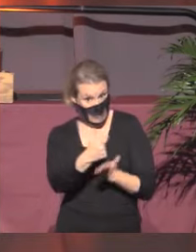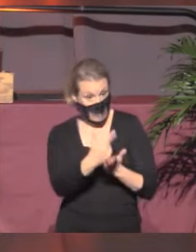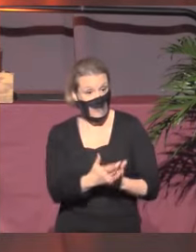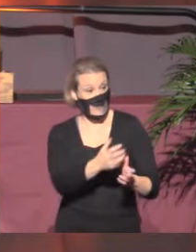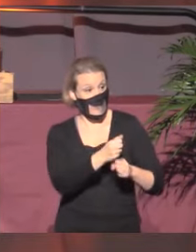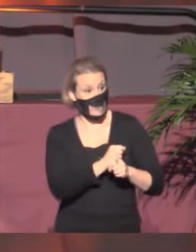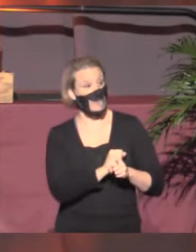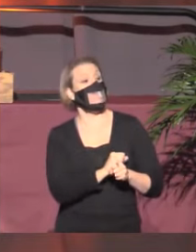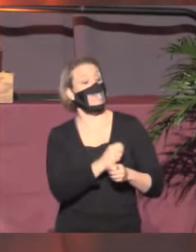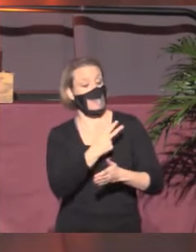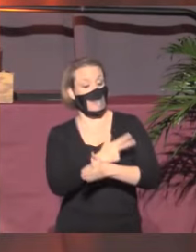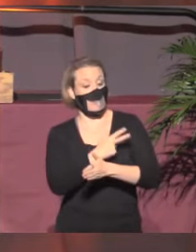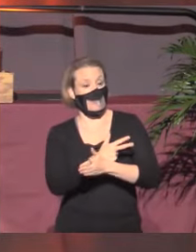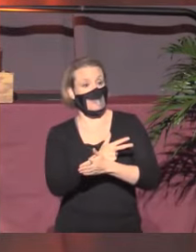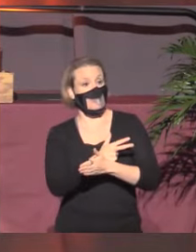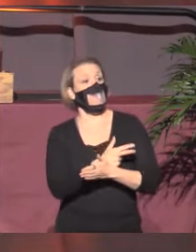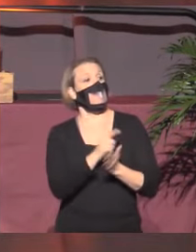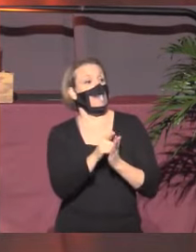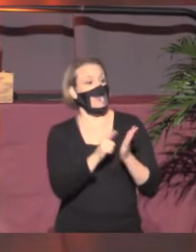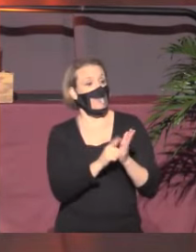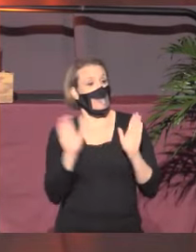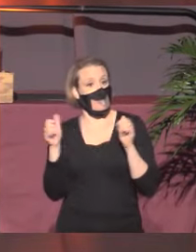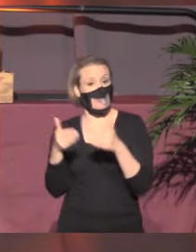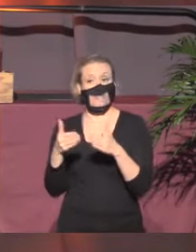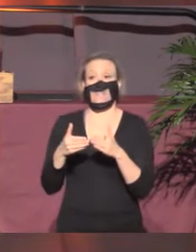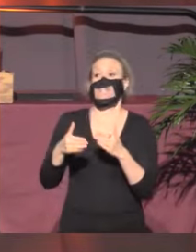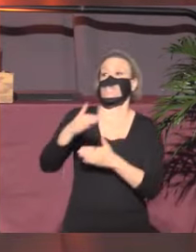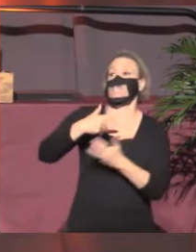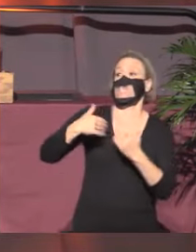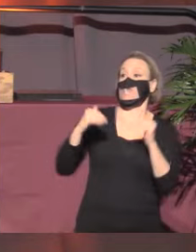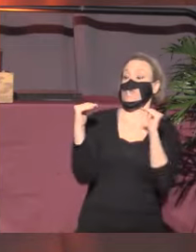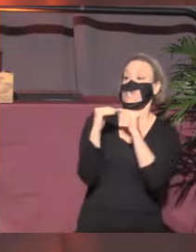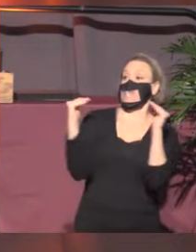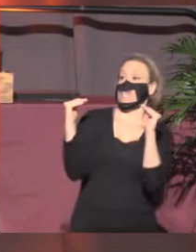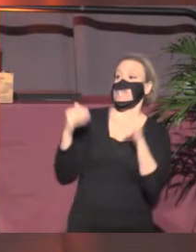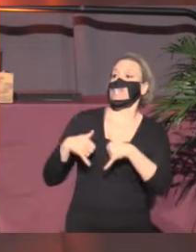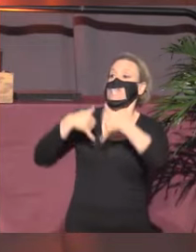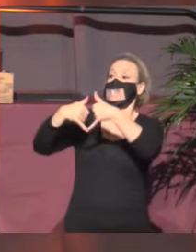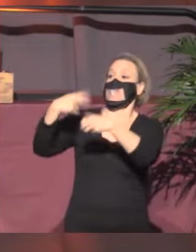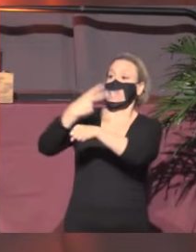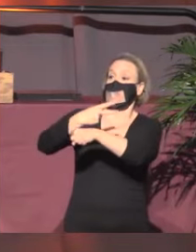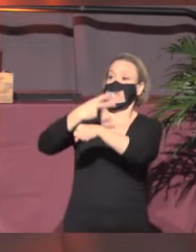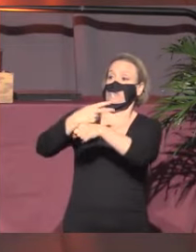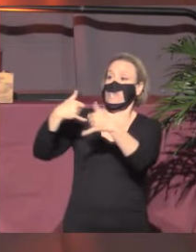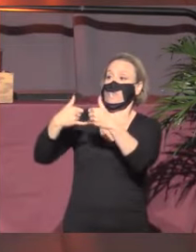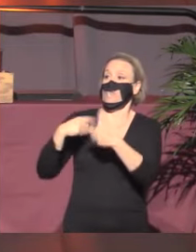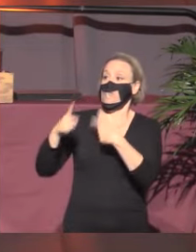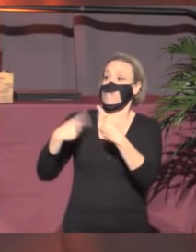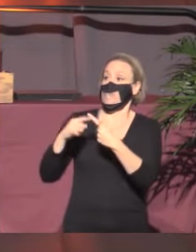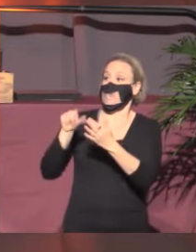law, concentration in social justice, and she received the graduate award as she graduated in 2020.